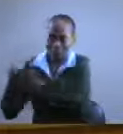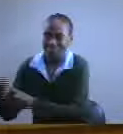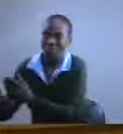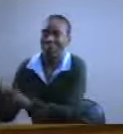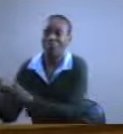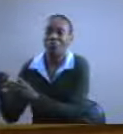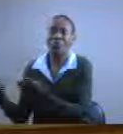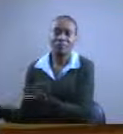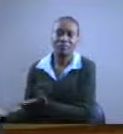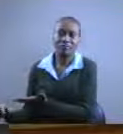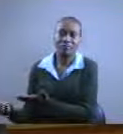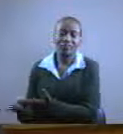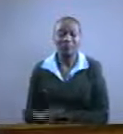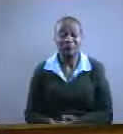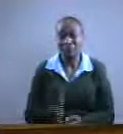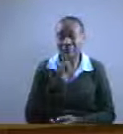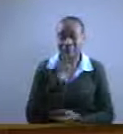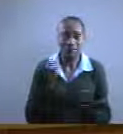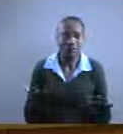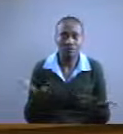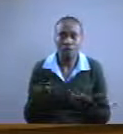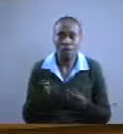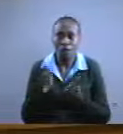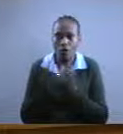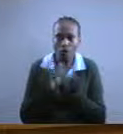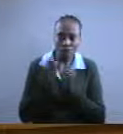is lawmaking at its most expedient.